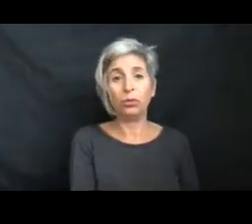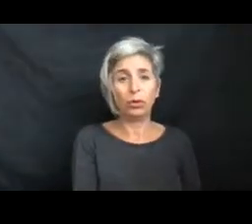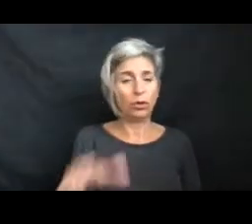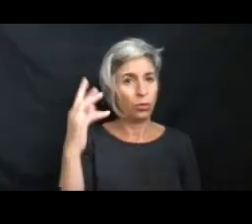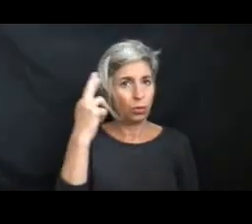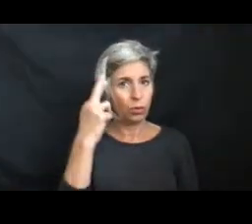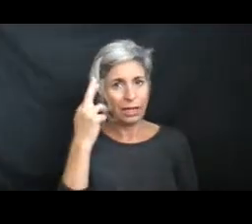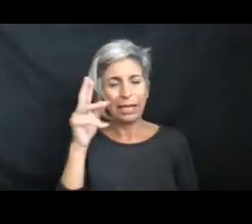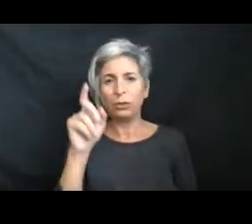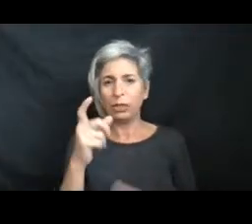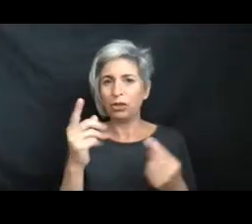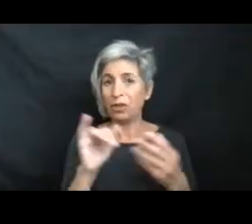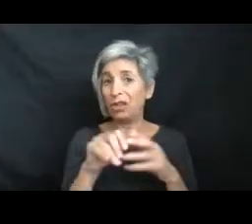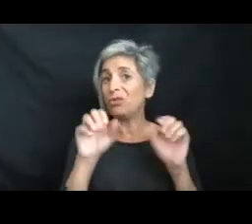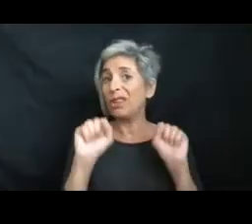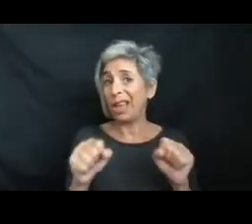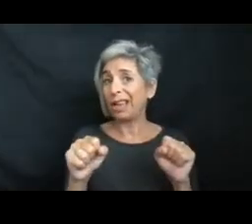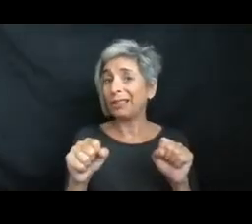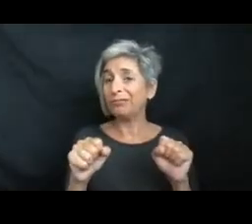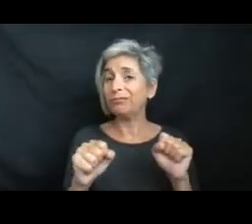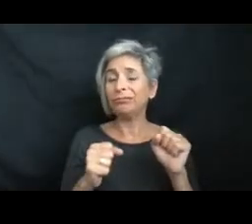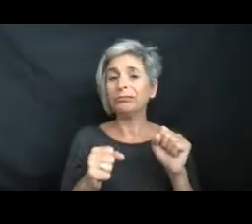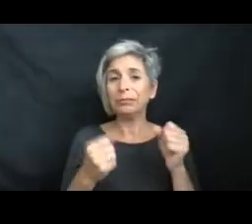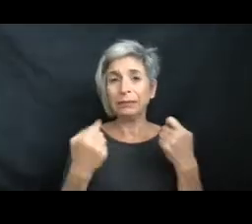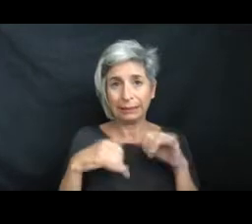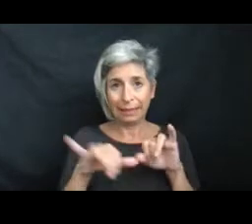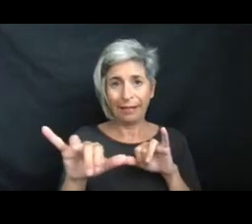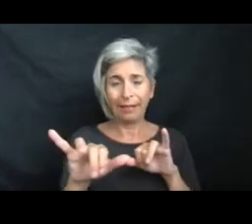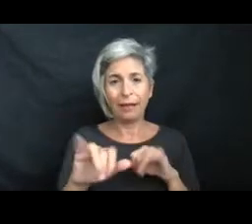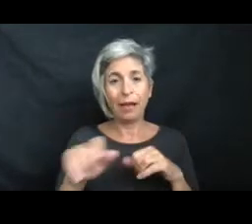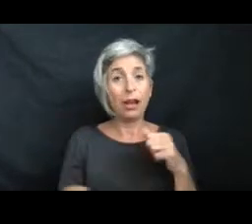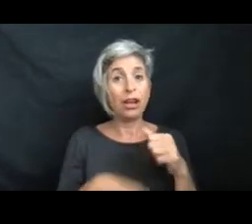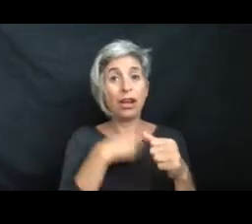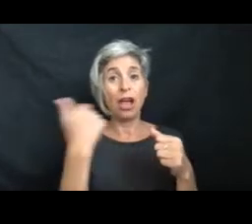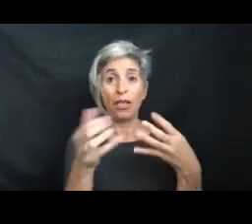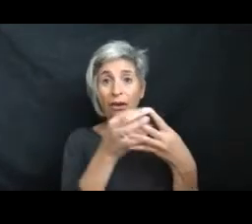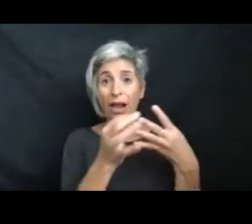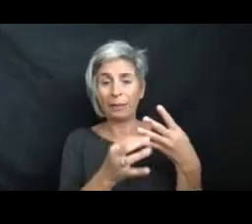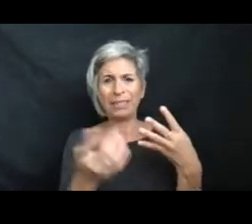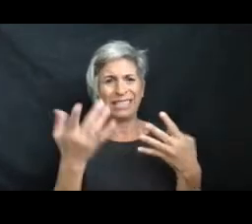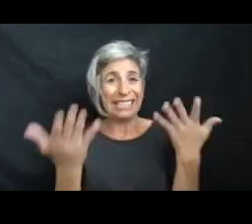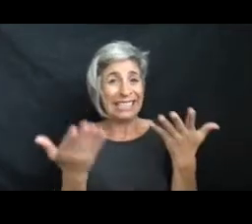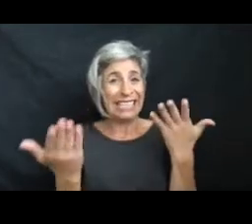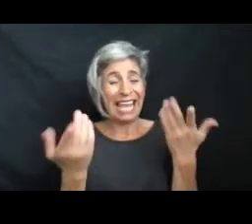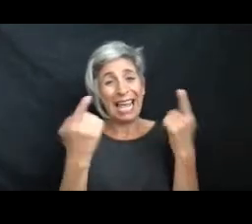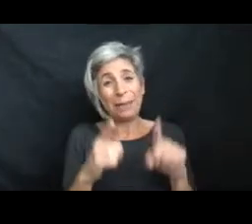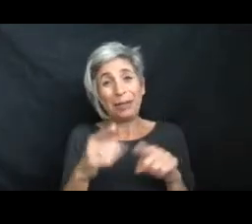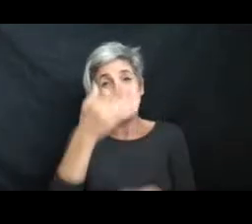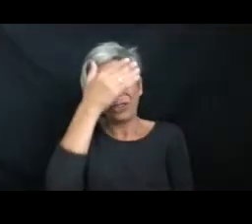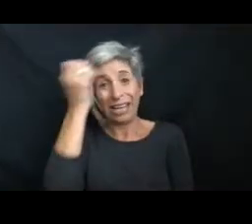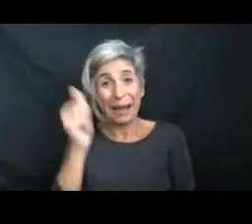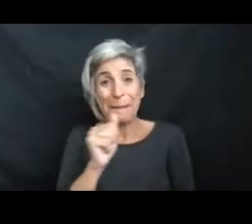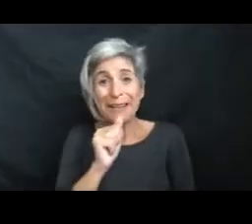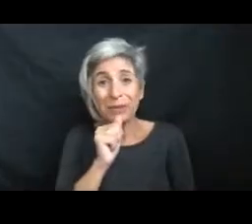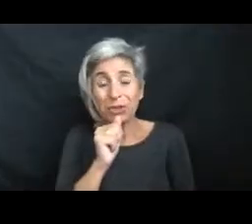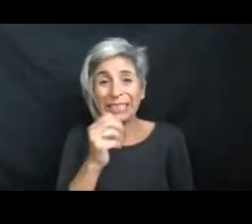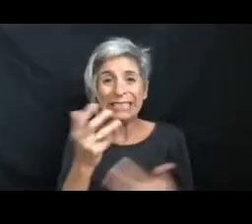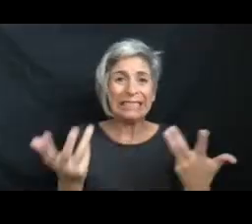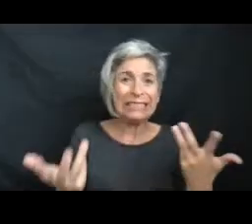needed to do that. And there's also an additional option right here, forgot your password. So if you did create your email and